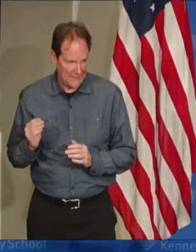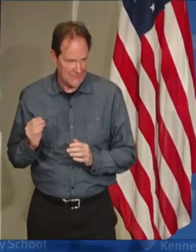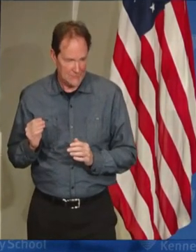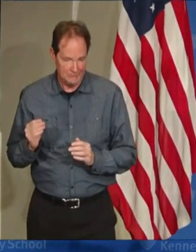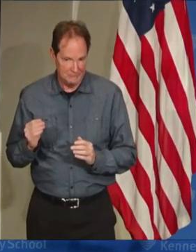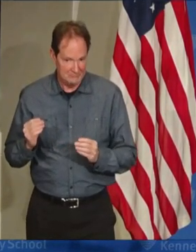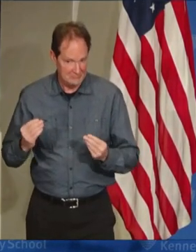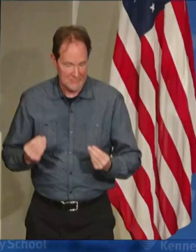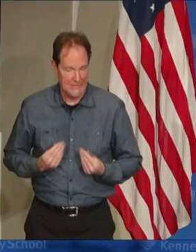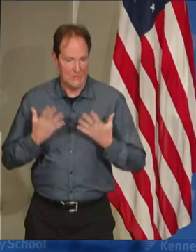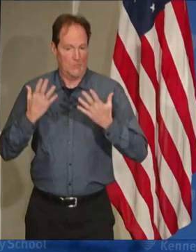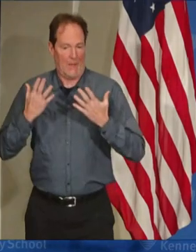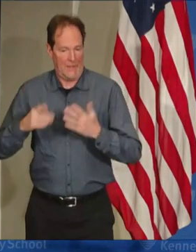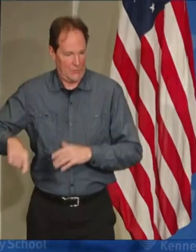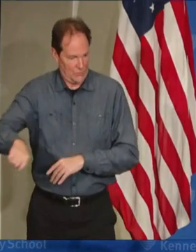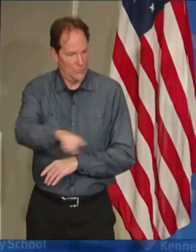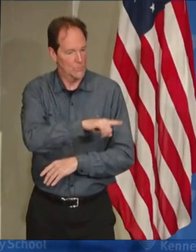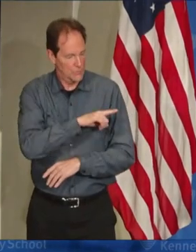inspire you.